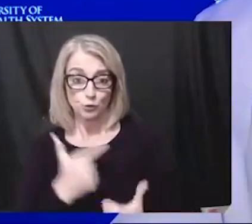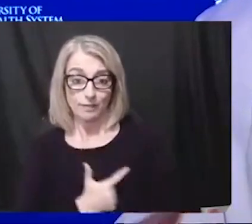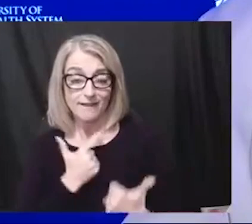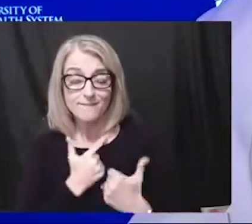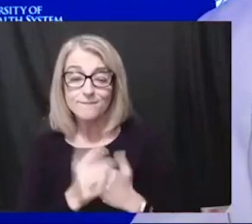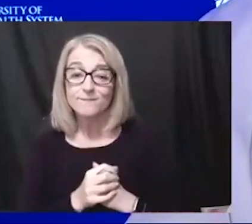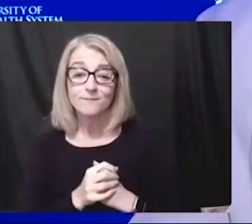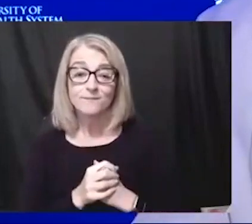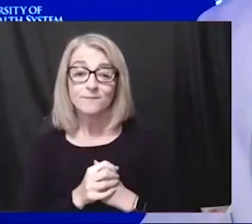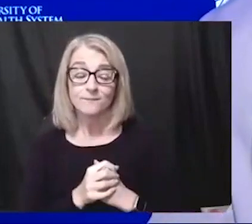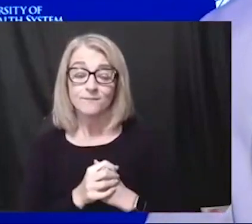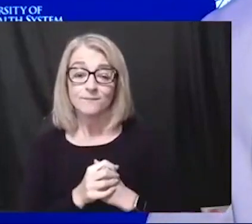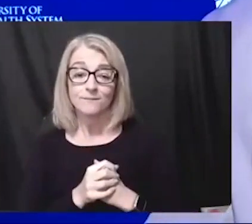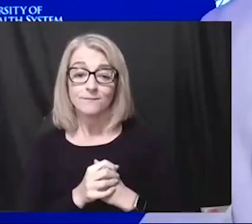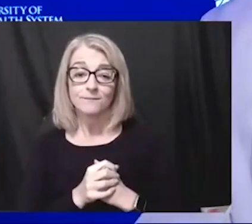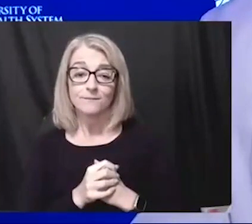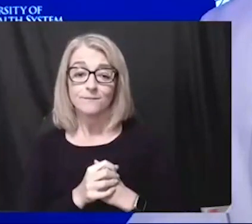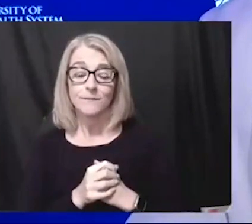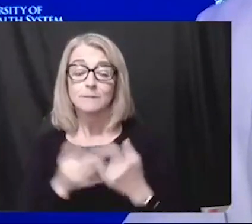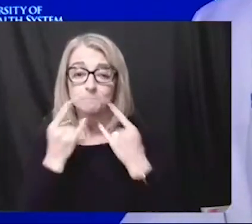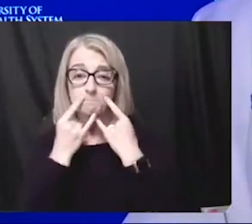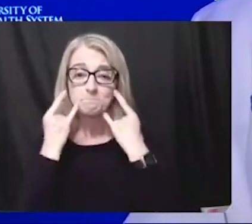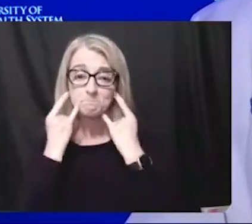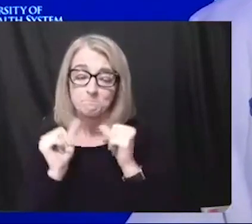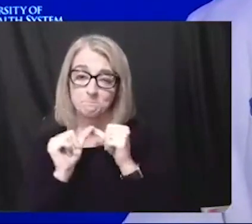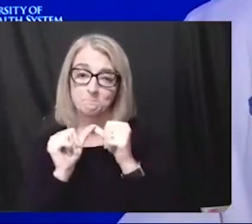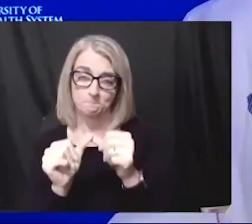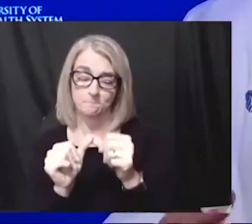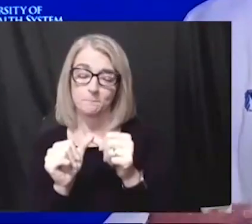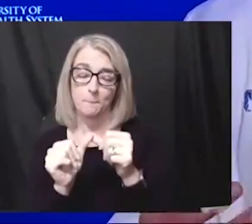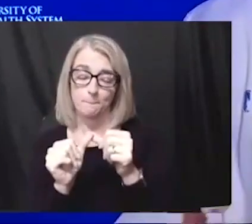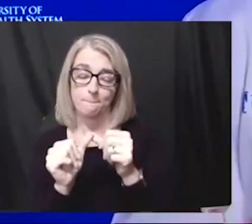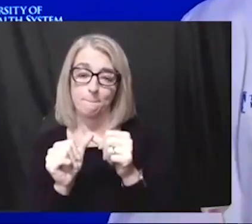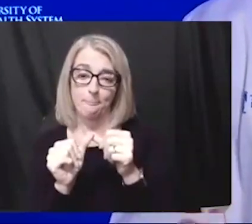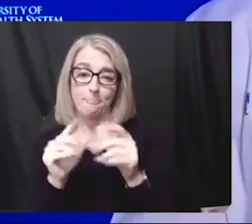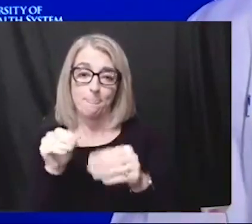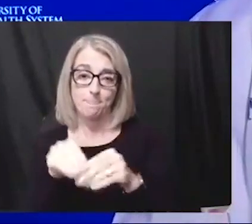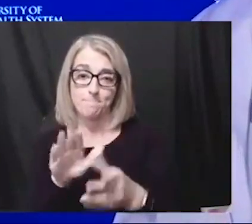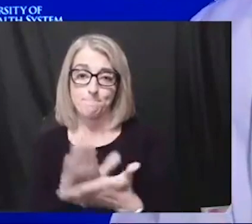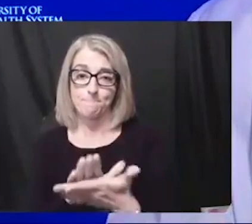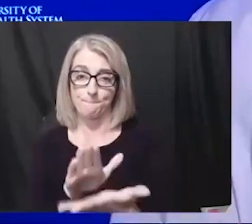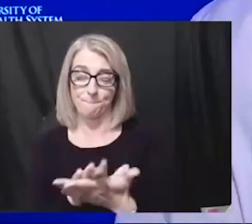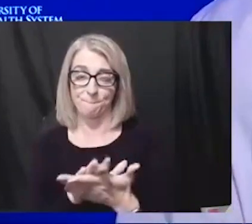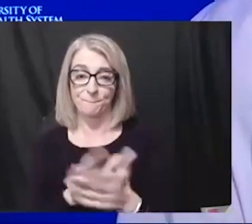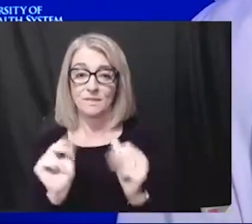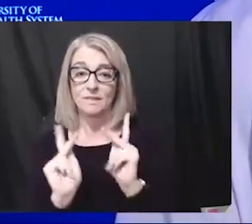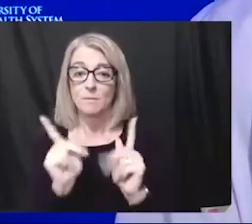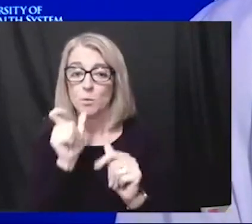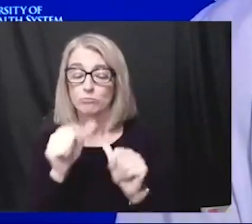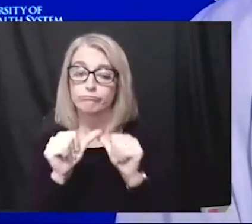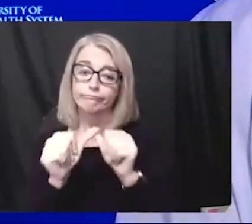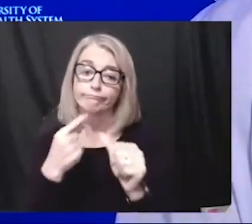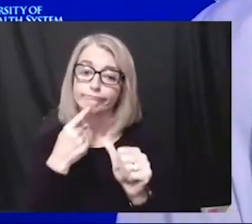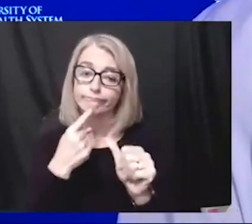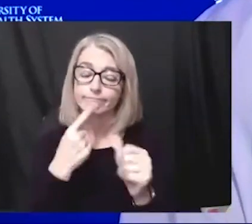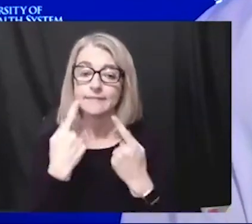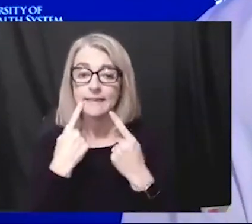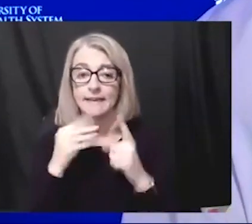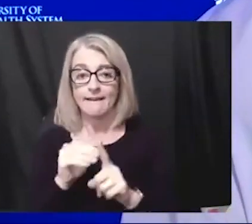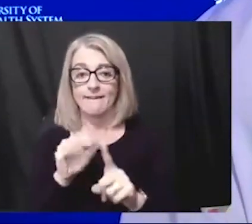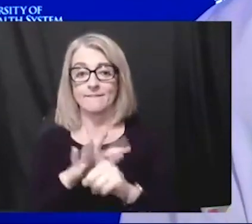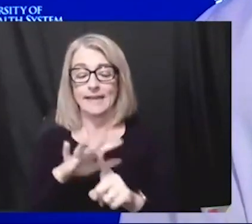same dynamic this fall. So I think of the situation in Springfield, Hawkeye, numbers have slowly fallen. They didn't fall off a cliff. I think a lot of